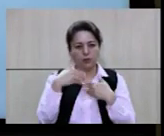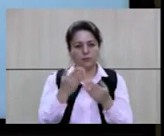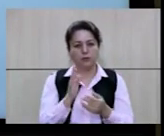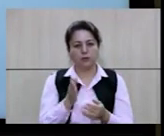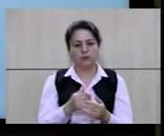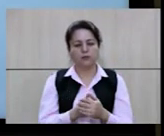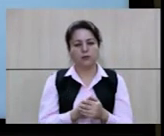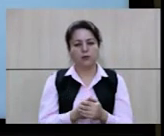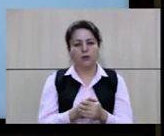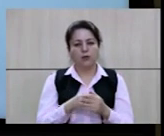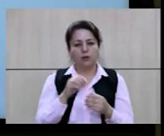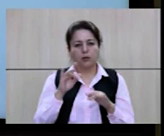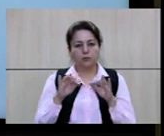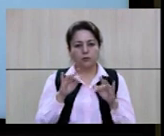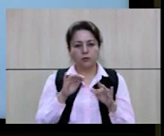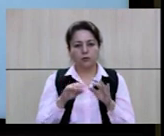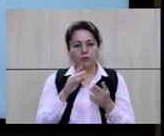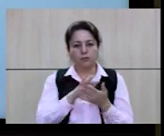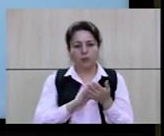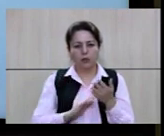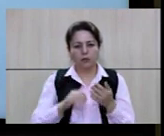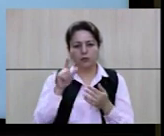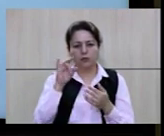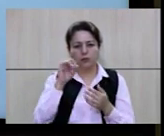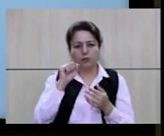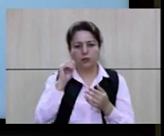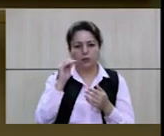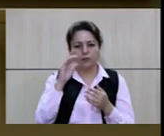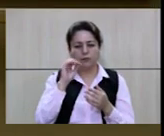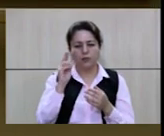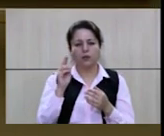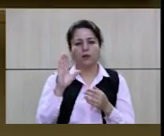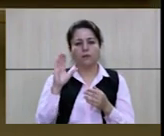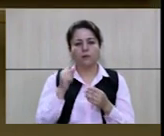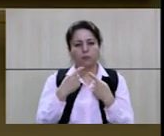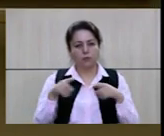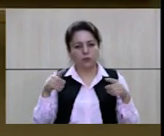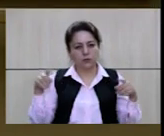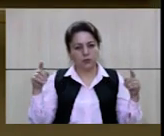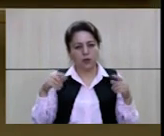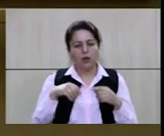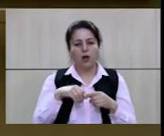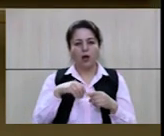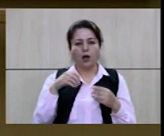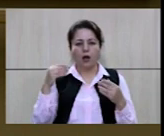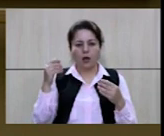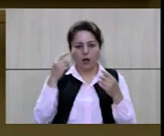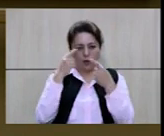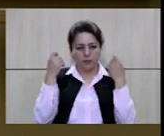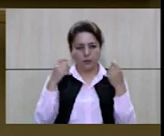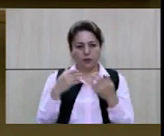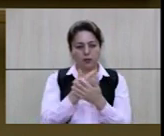bildiradi. Kompyuterdagi matn, grafik va boshqa axborotlarni ekranda yoritib berishga